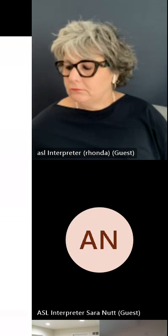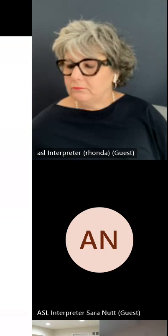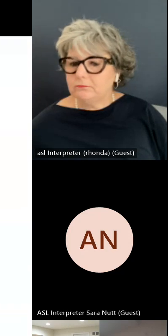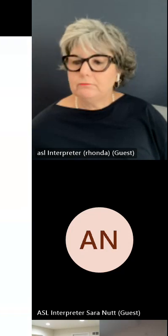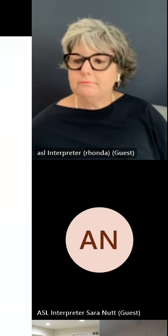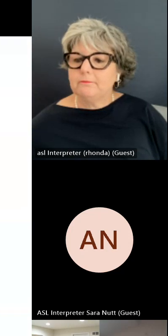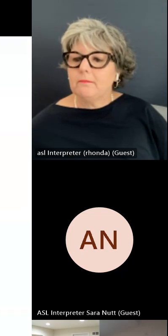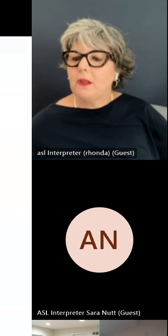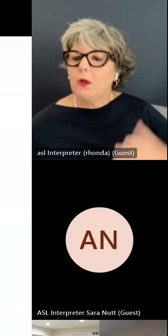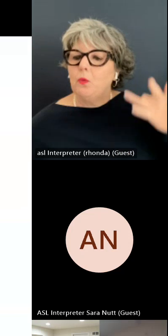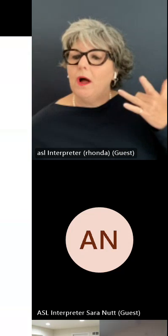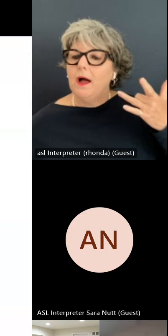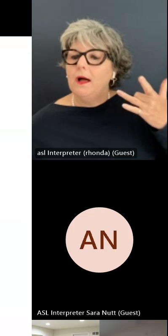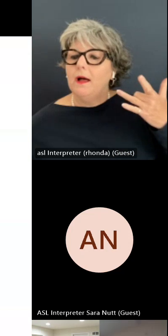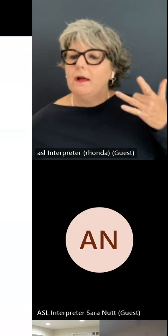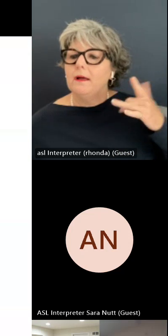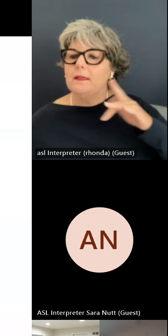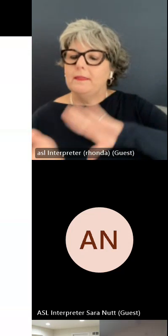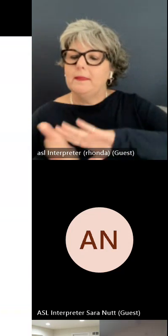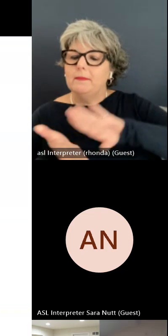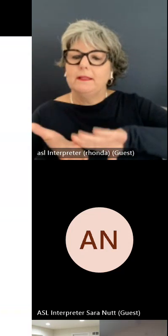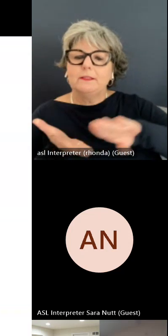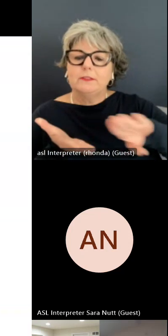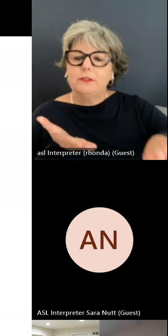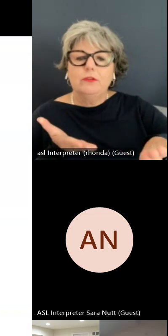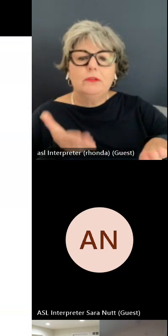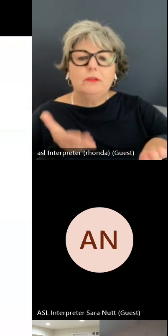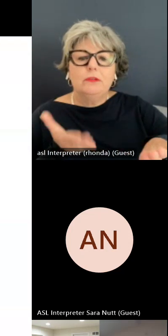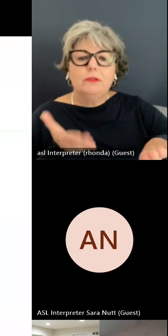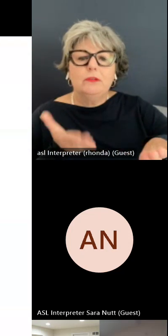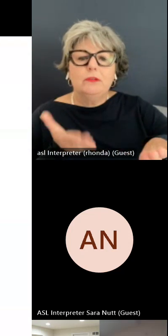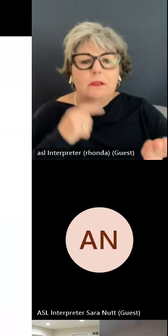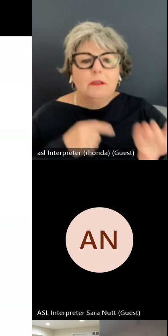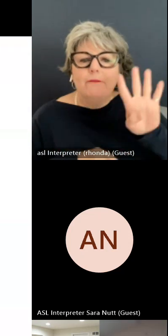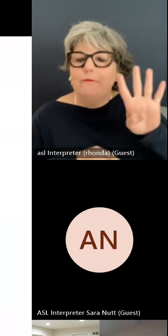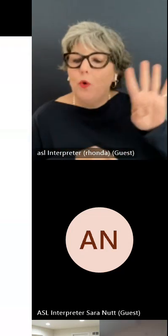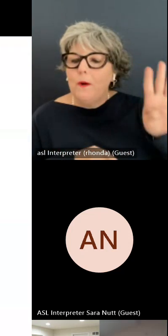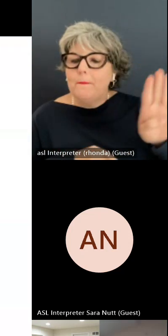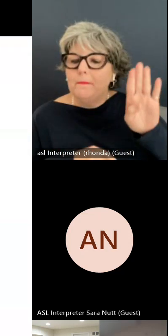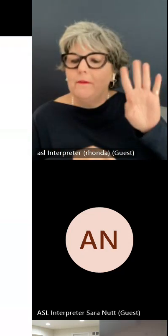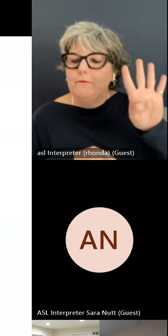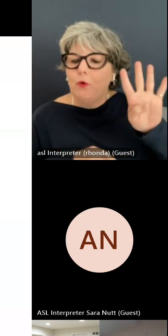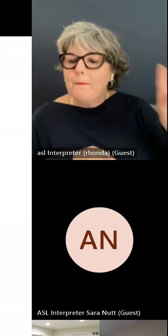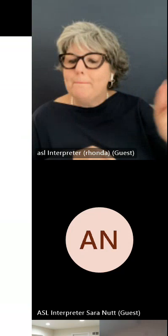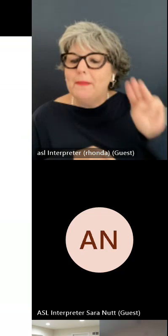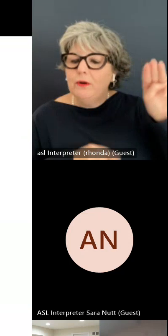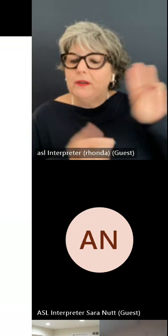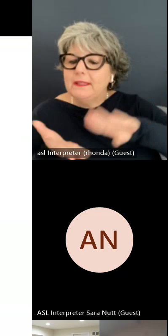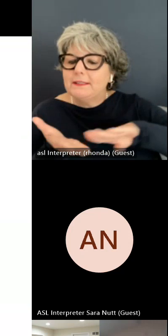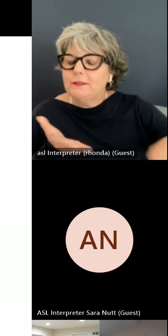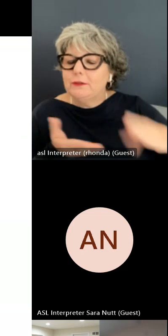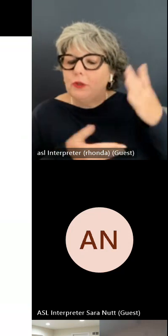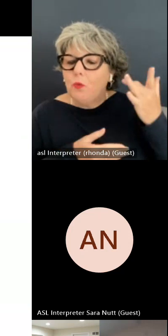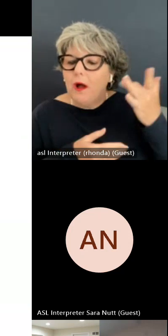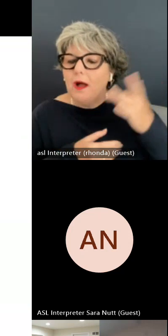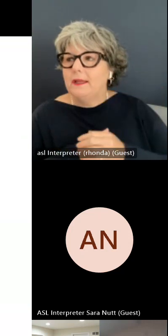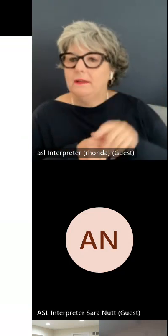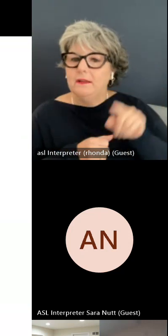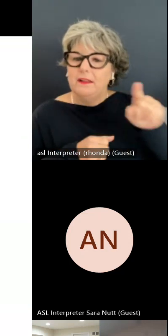was excluded, and we're talking about this $4 billion or $4 million dollars